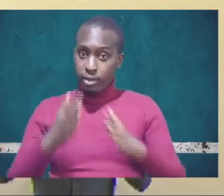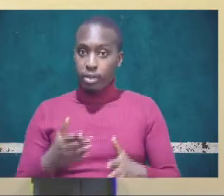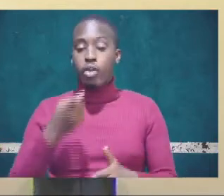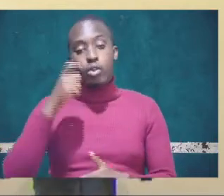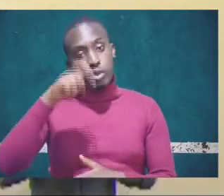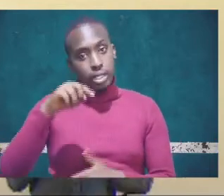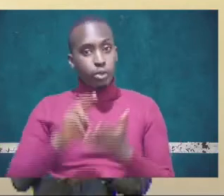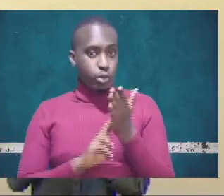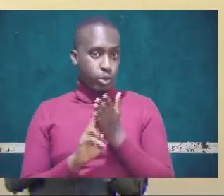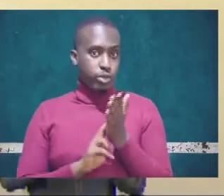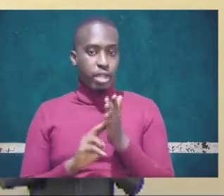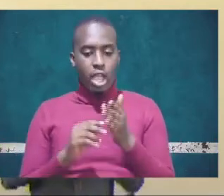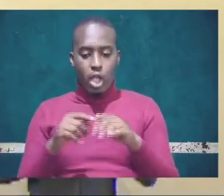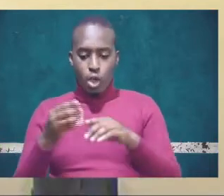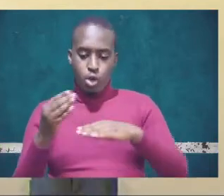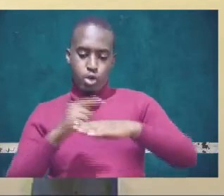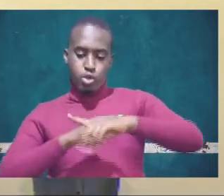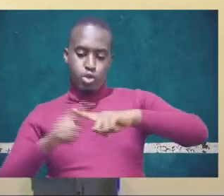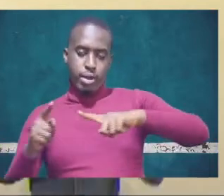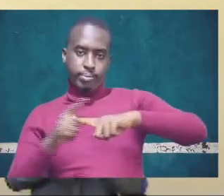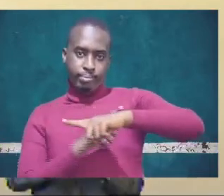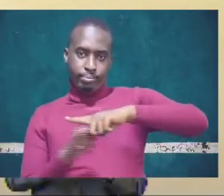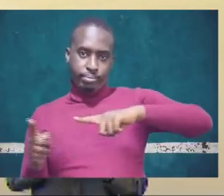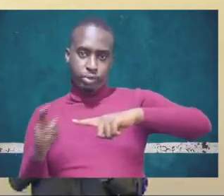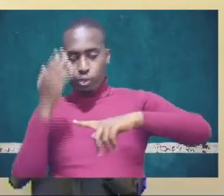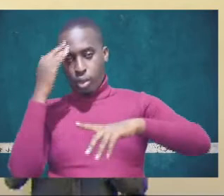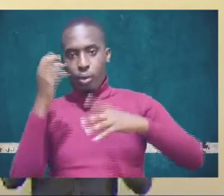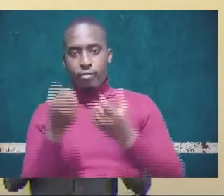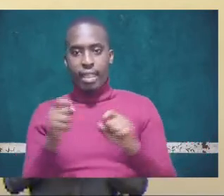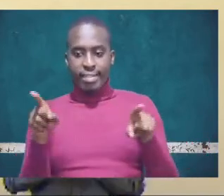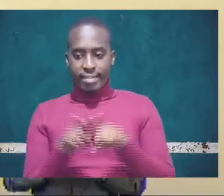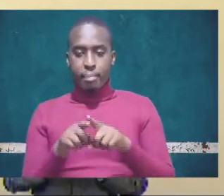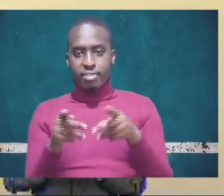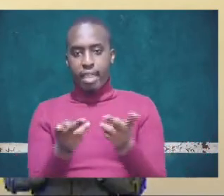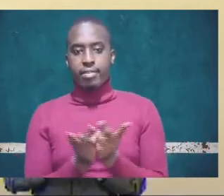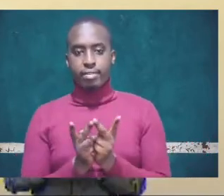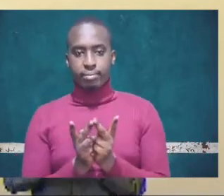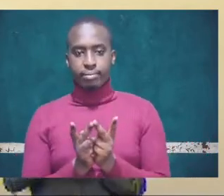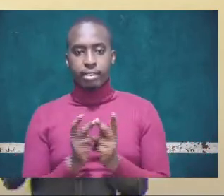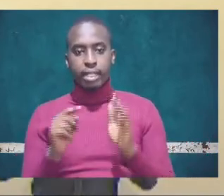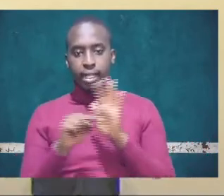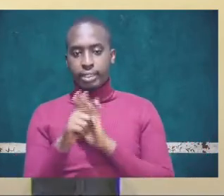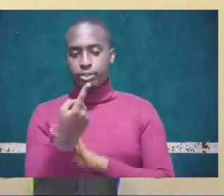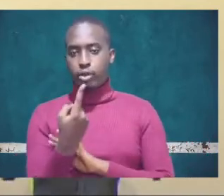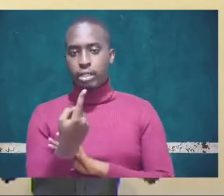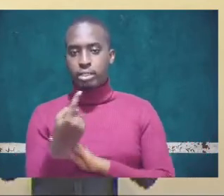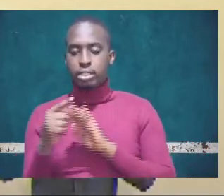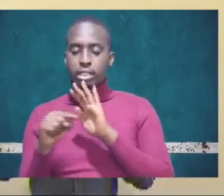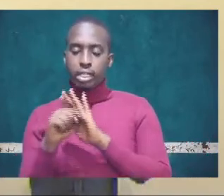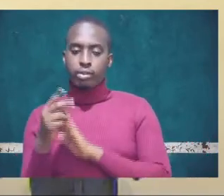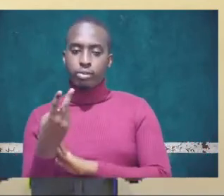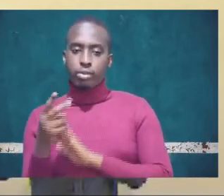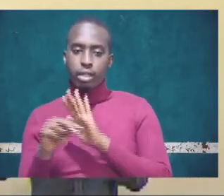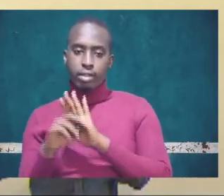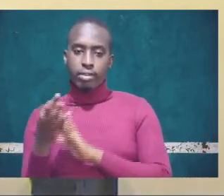to use a ruler so that you can have the same size. Here we have negative 1, negative 2, negative